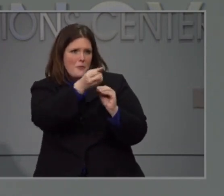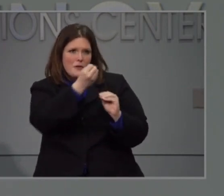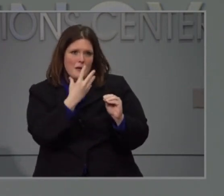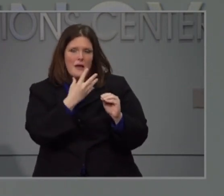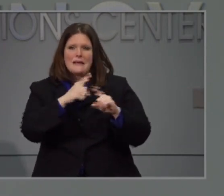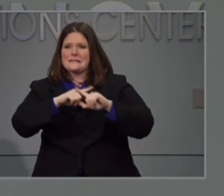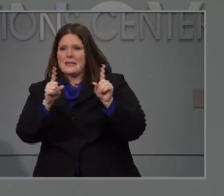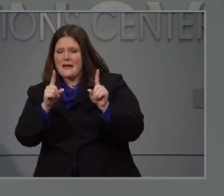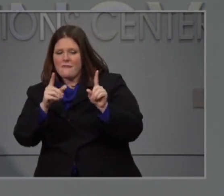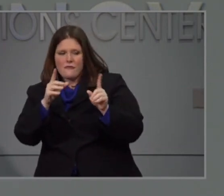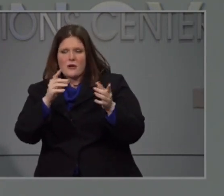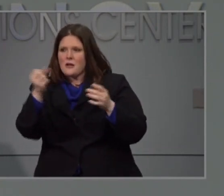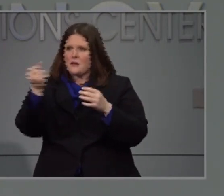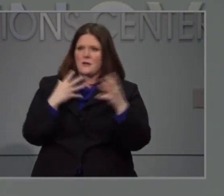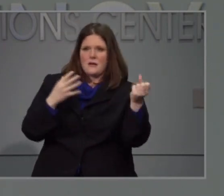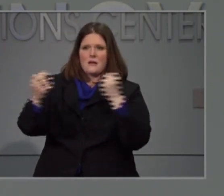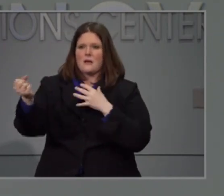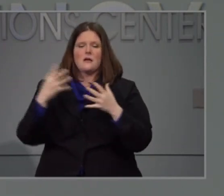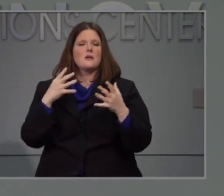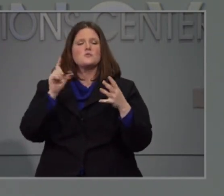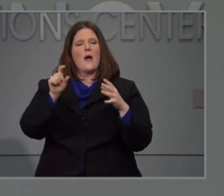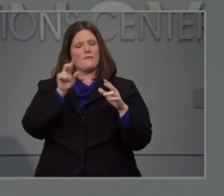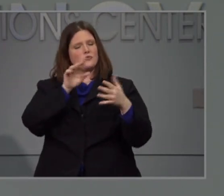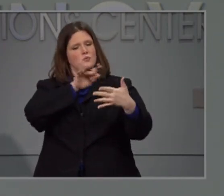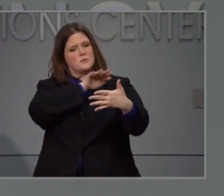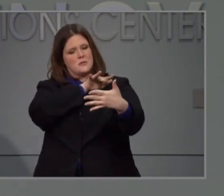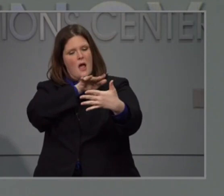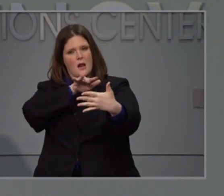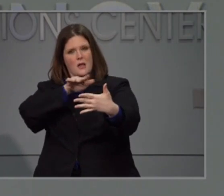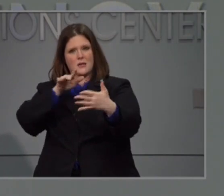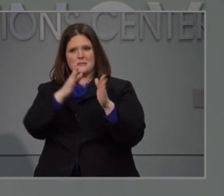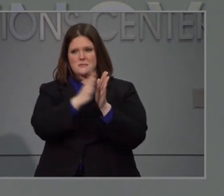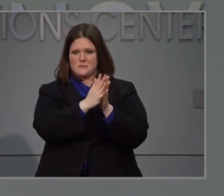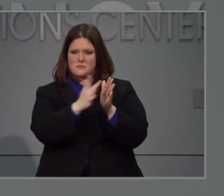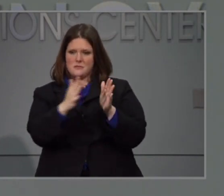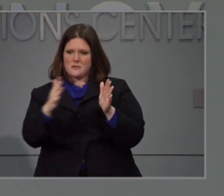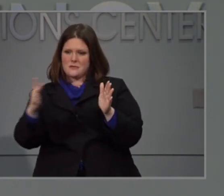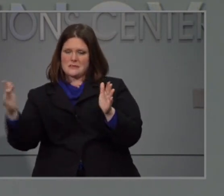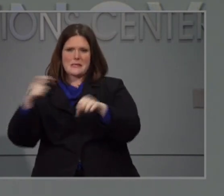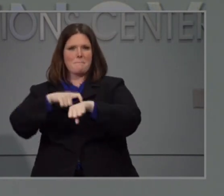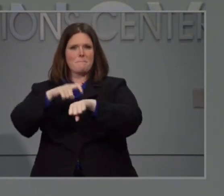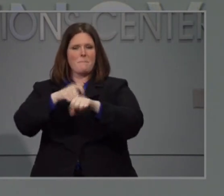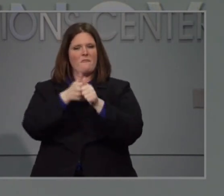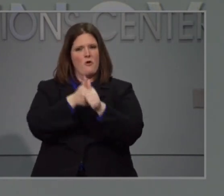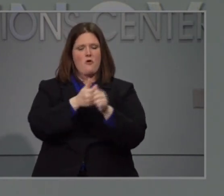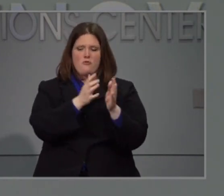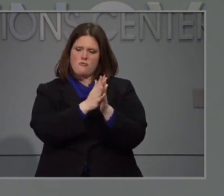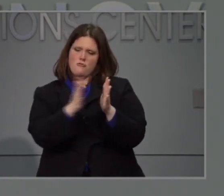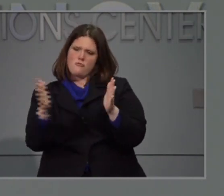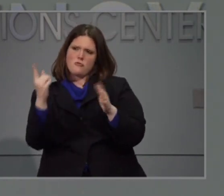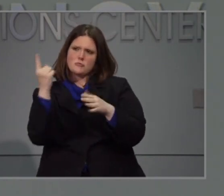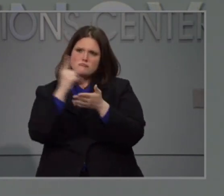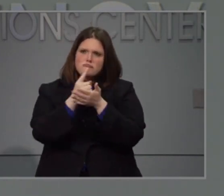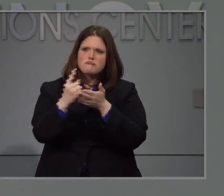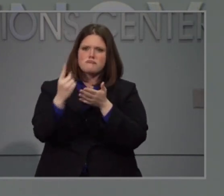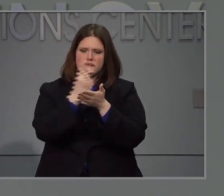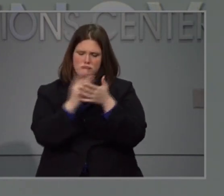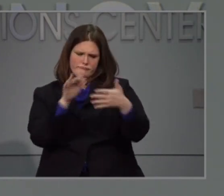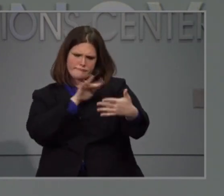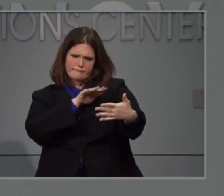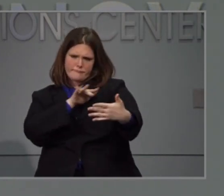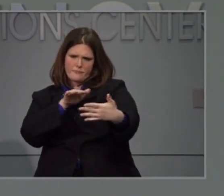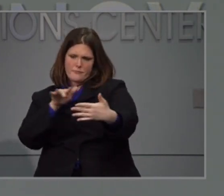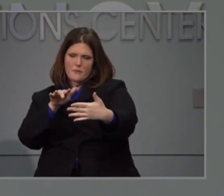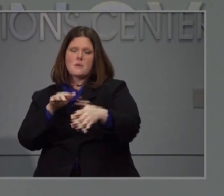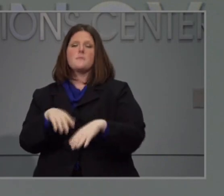we want to look at this data over a period of time. So our surveillance data coming down. Our case numbers, as I